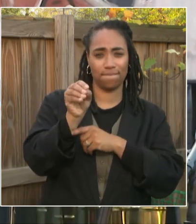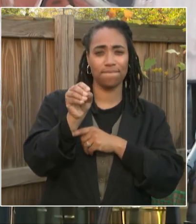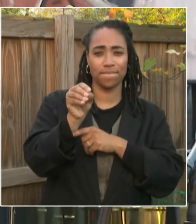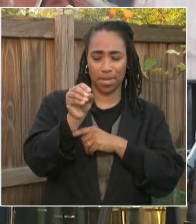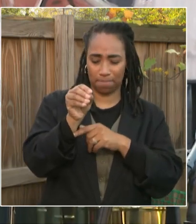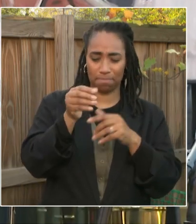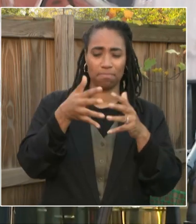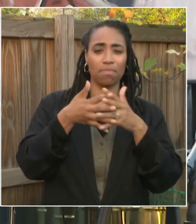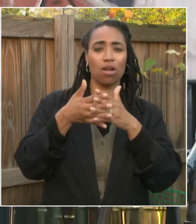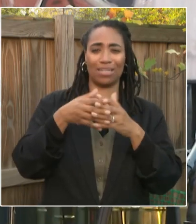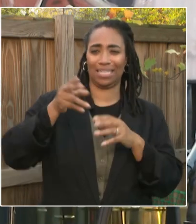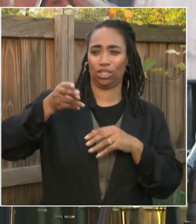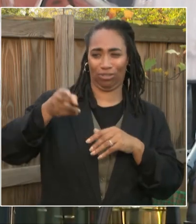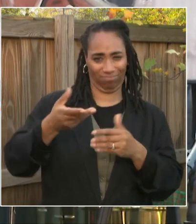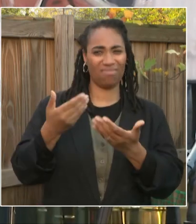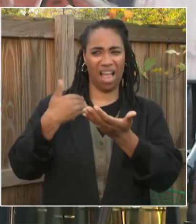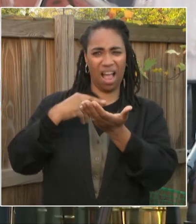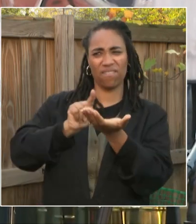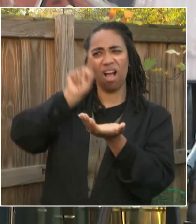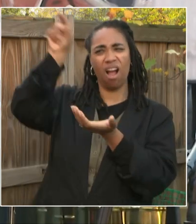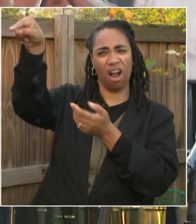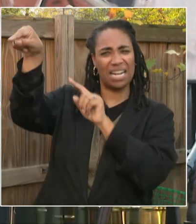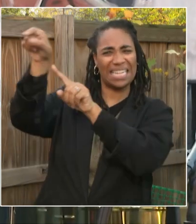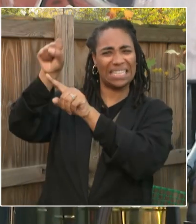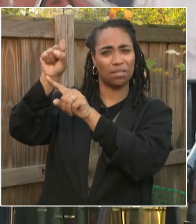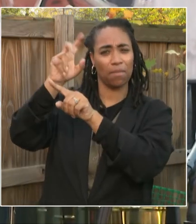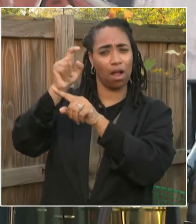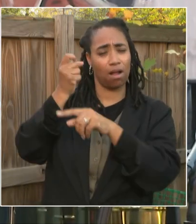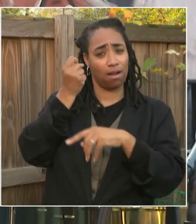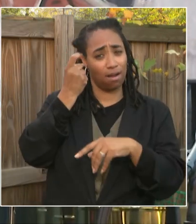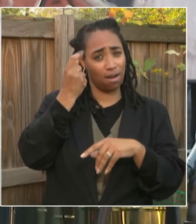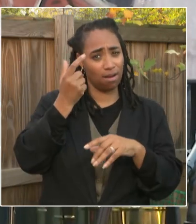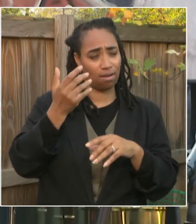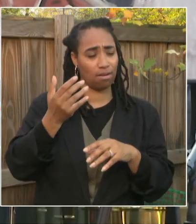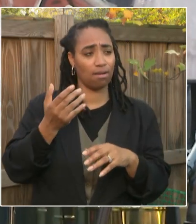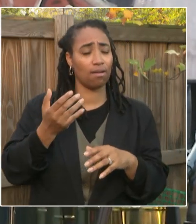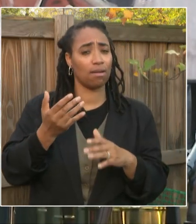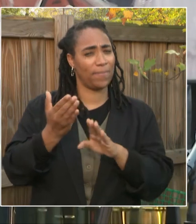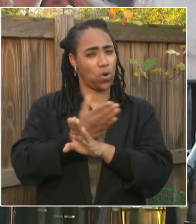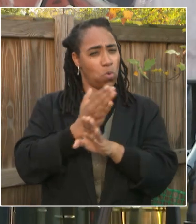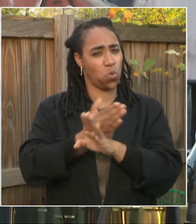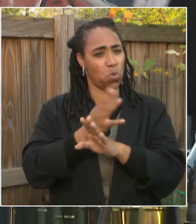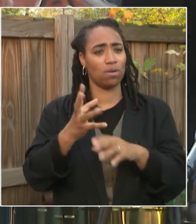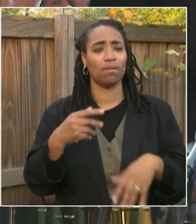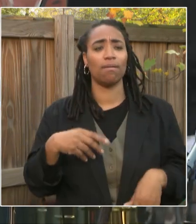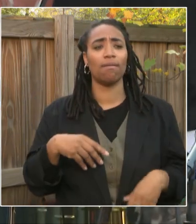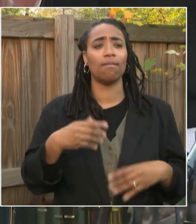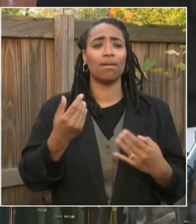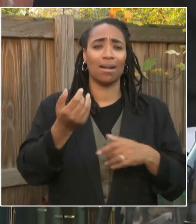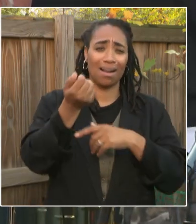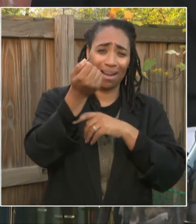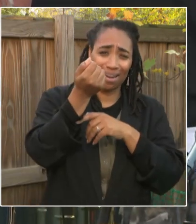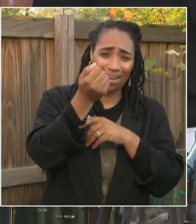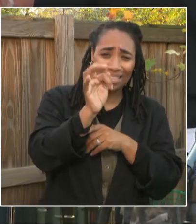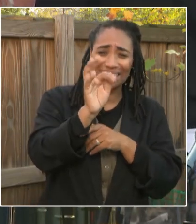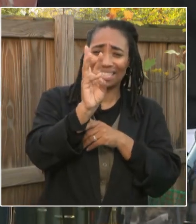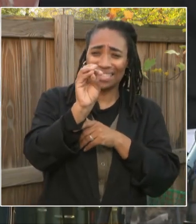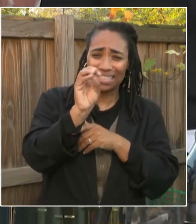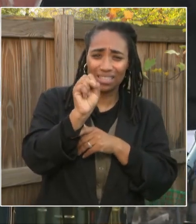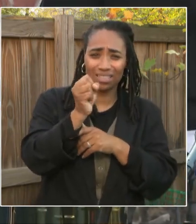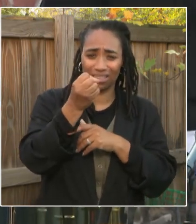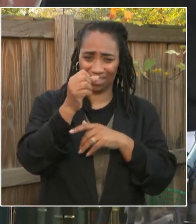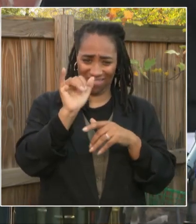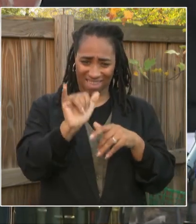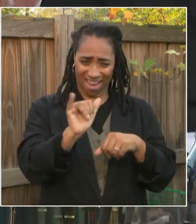Frederick Douglass's home. And we all know that Frederick Douglass was a freedom fighter. And that house right there epitomized